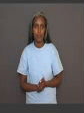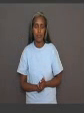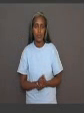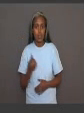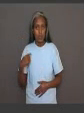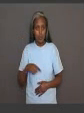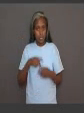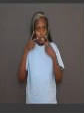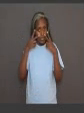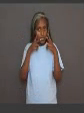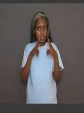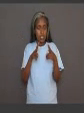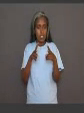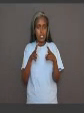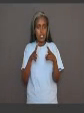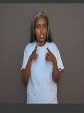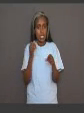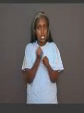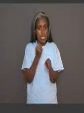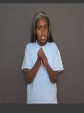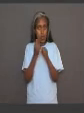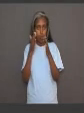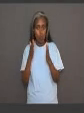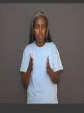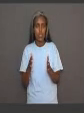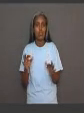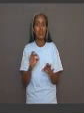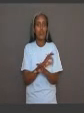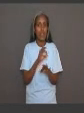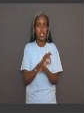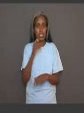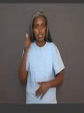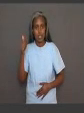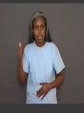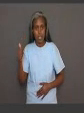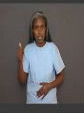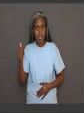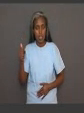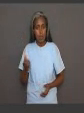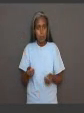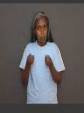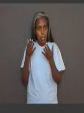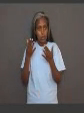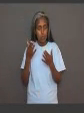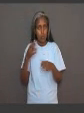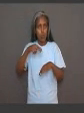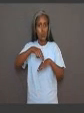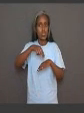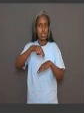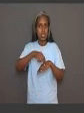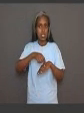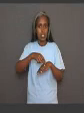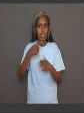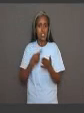We can see that the workers of Factory A were much more consistent in